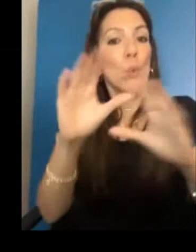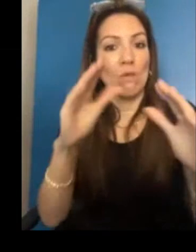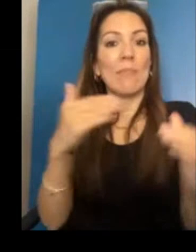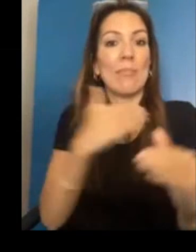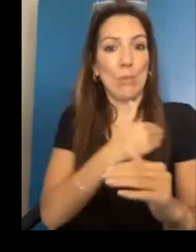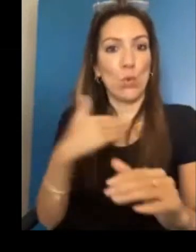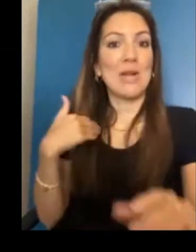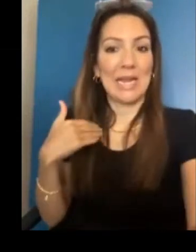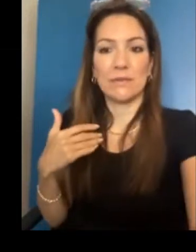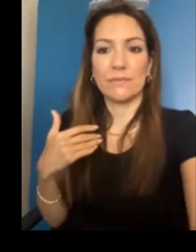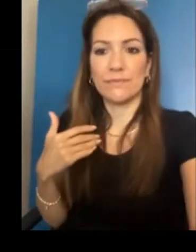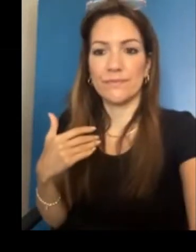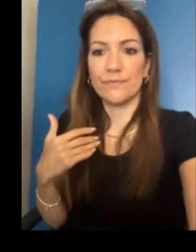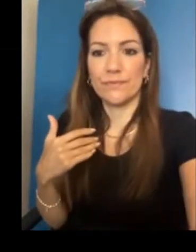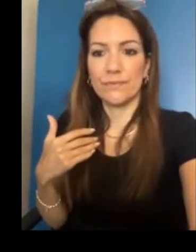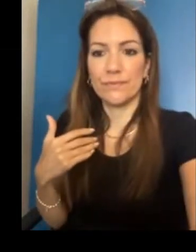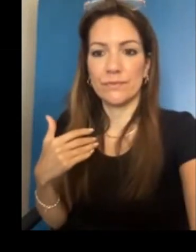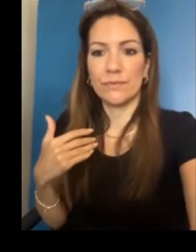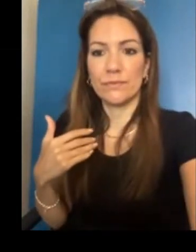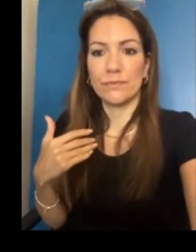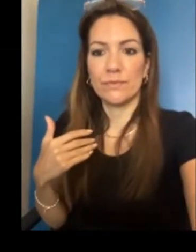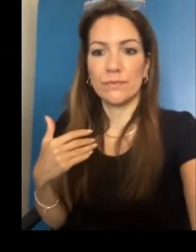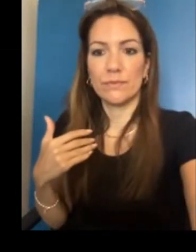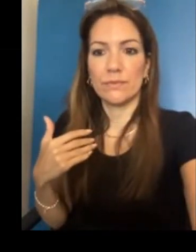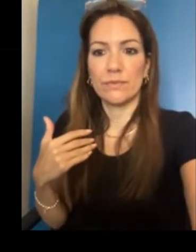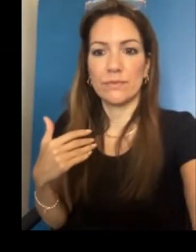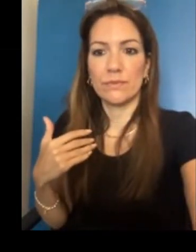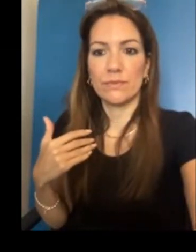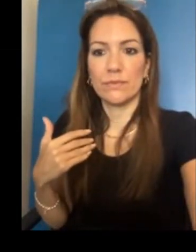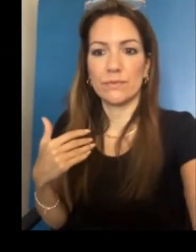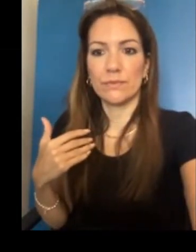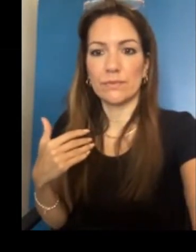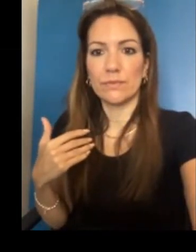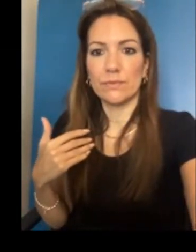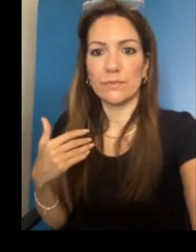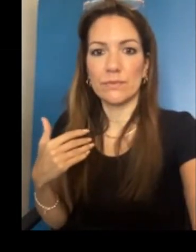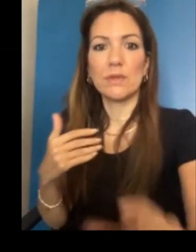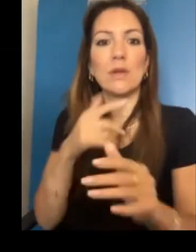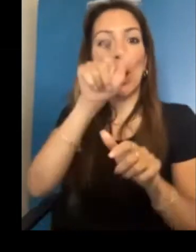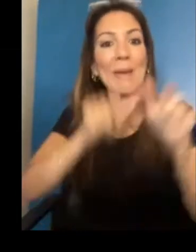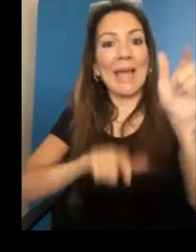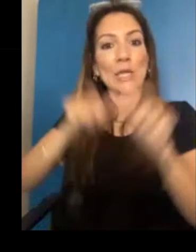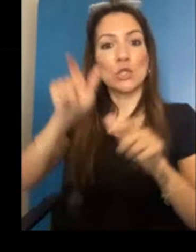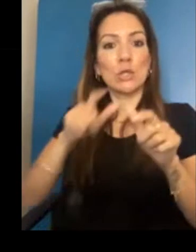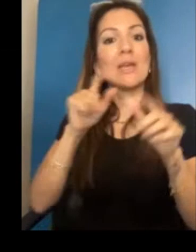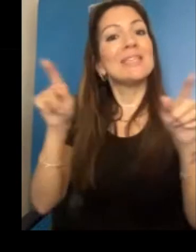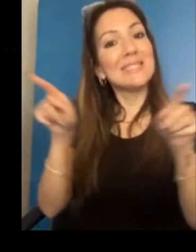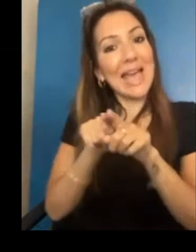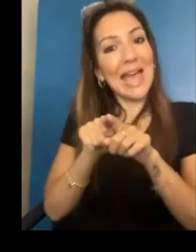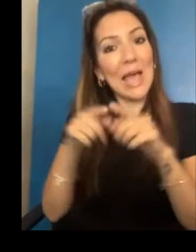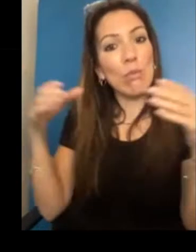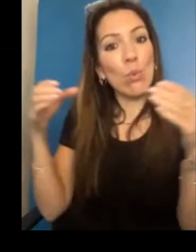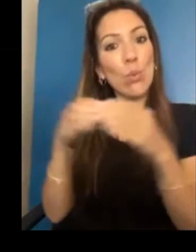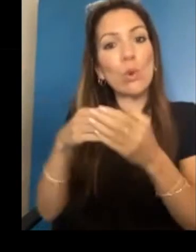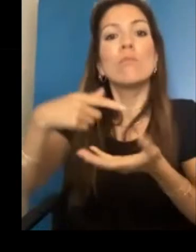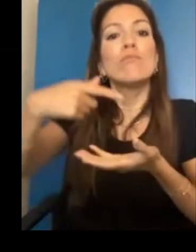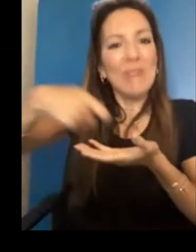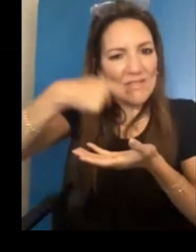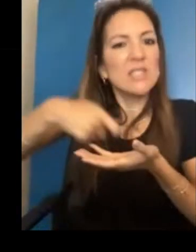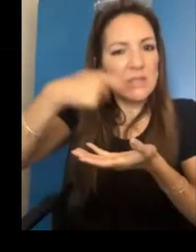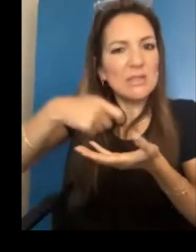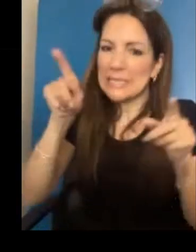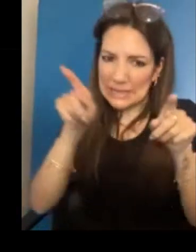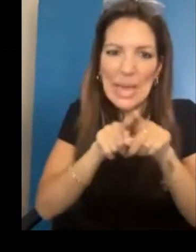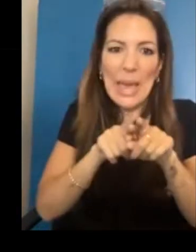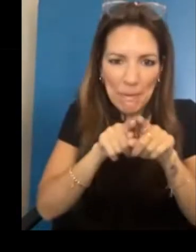have their breakfast as usual on their existing ward. All their property will be moved over in the morning along with all the other equipment